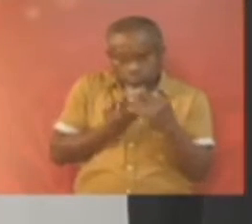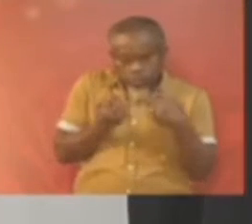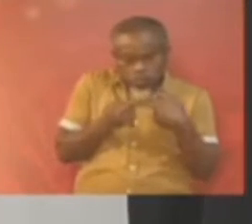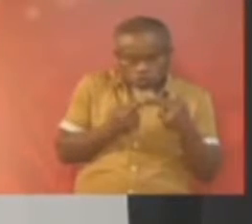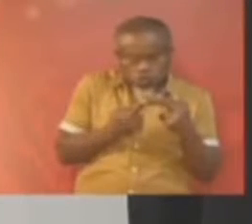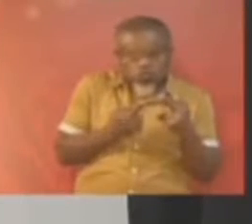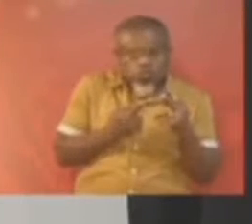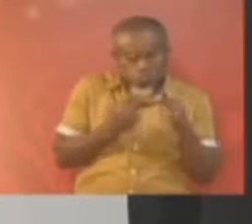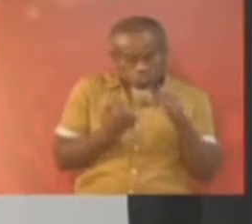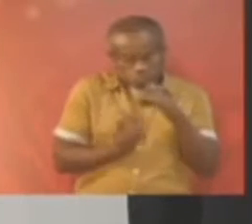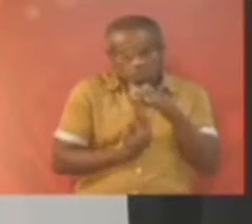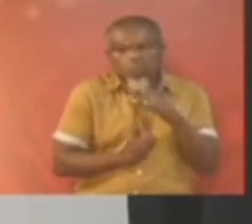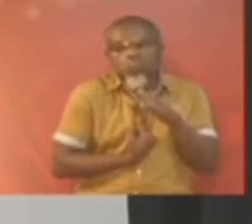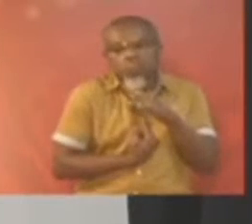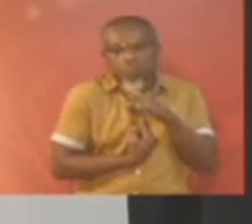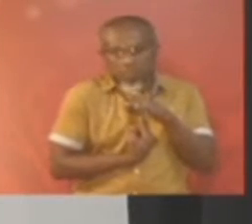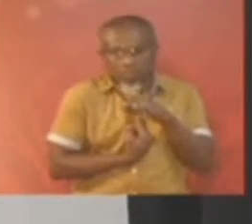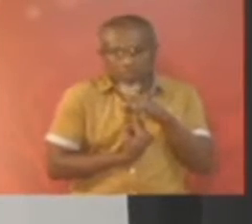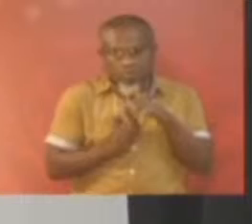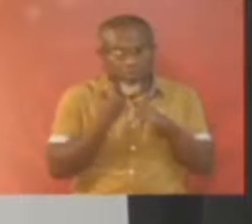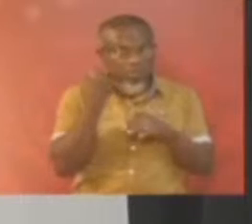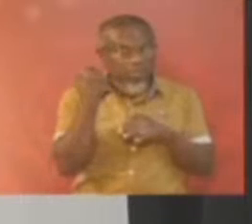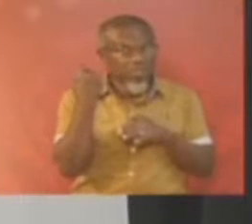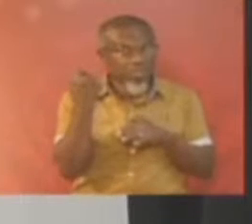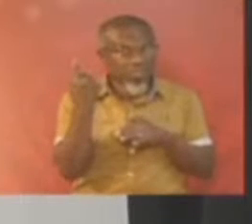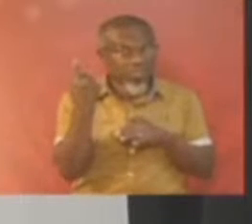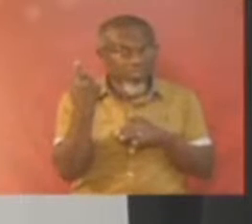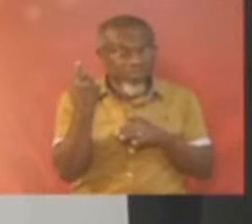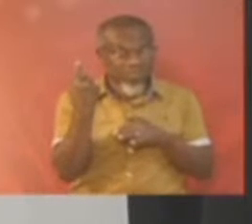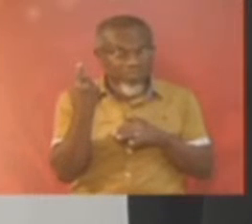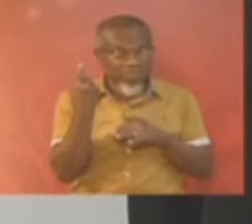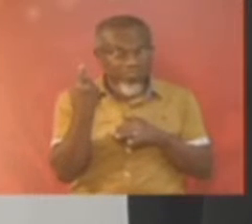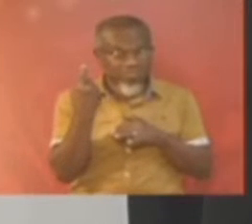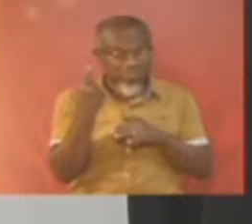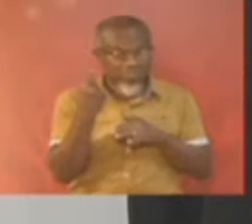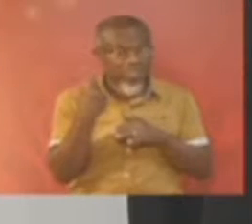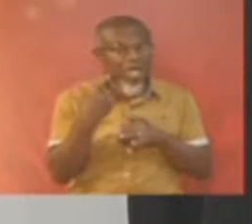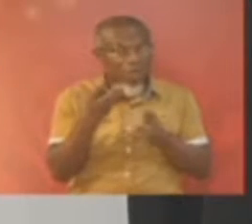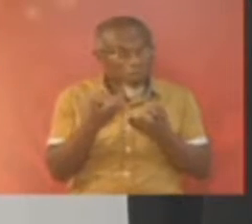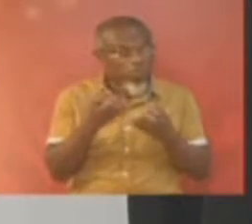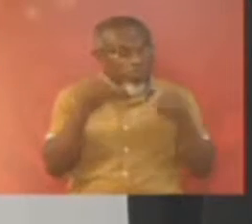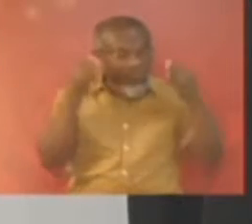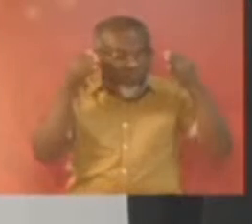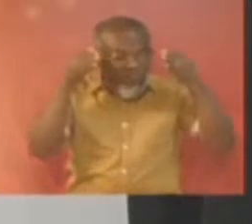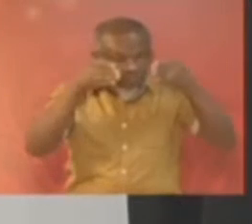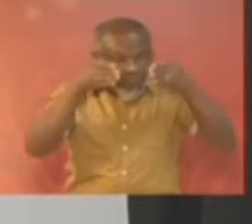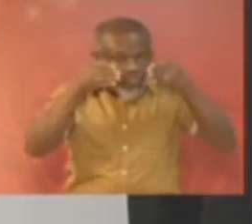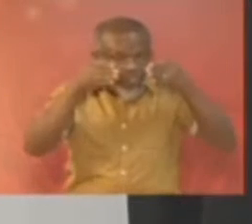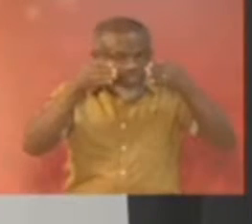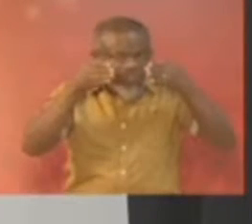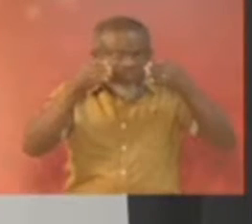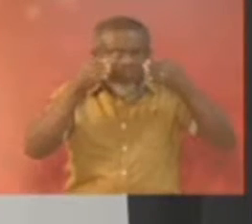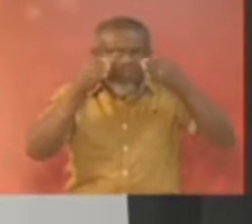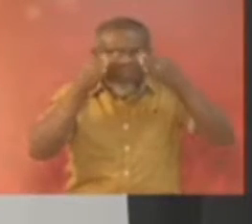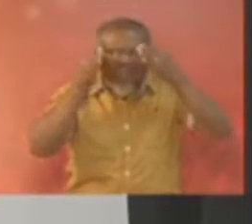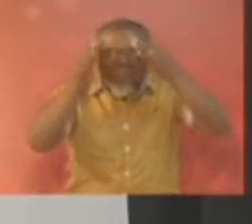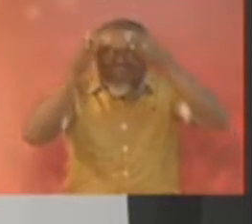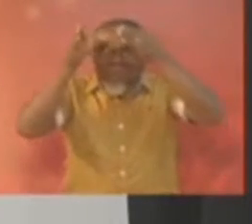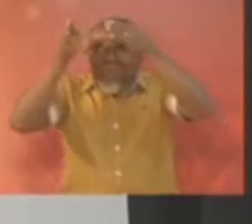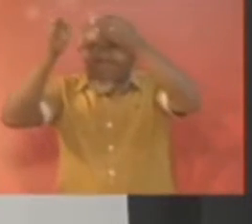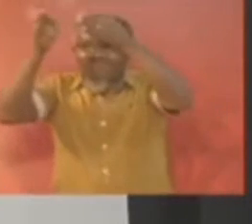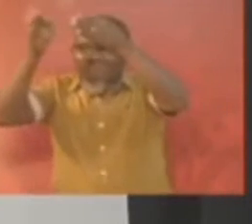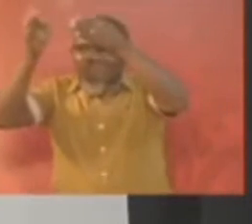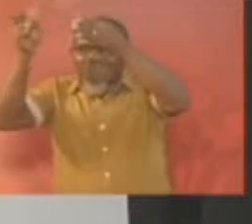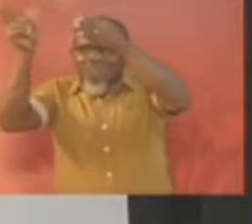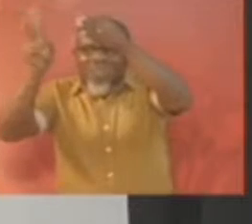from the other members of your household. So my concern is that we're looking a little too far afield at this point when the main